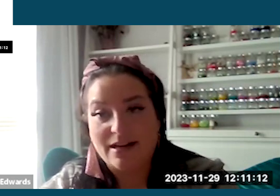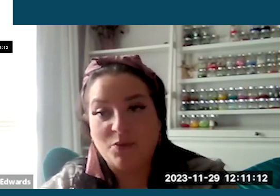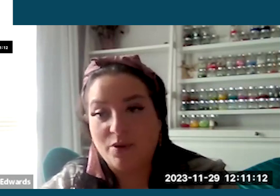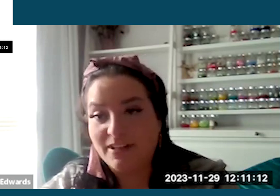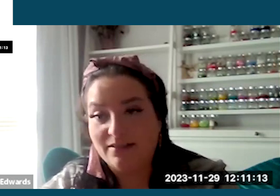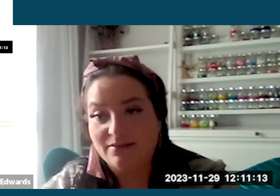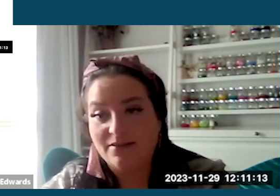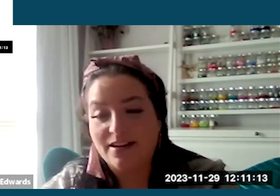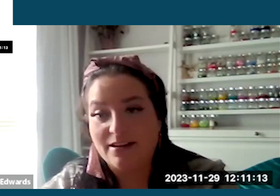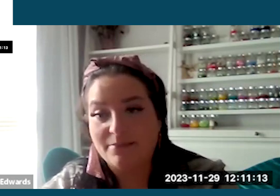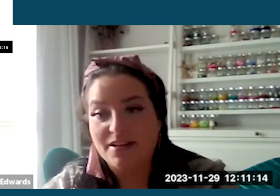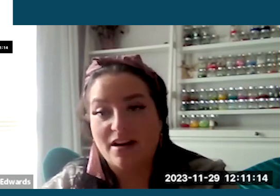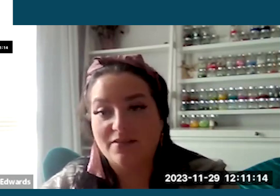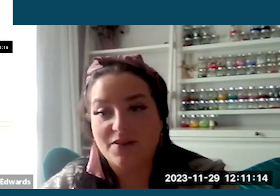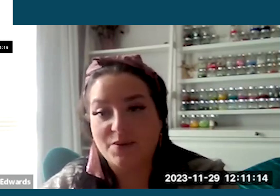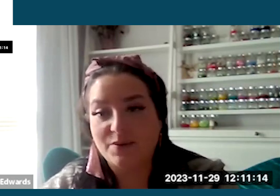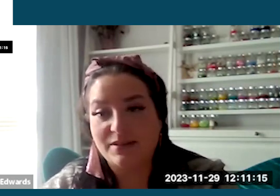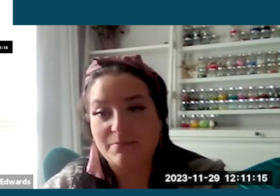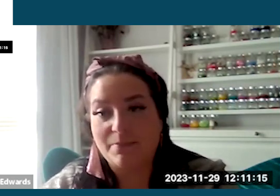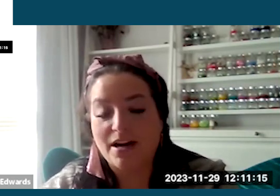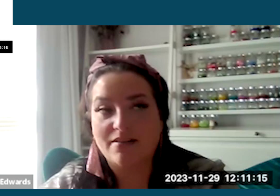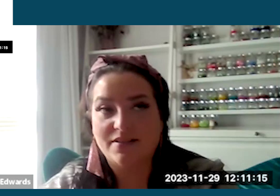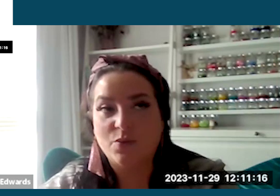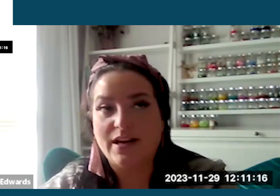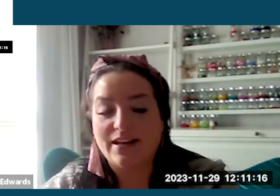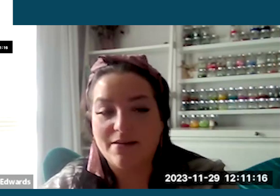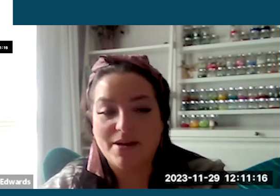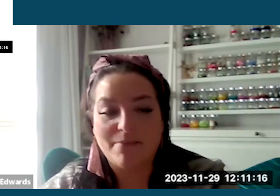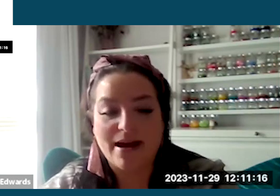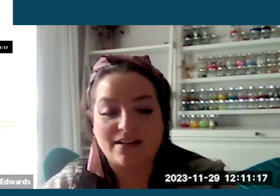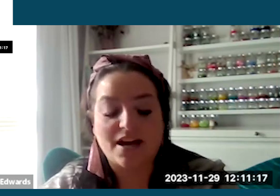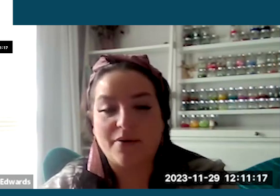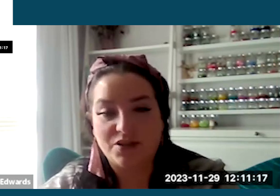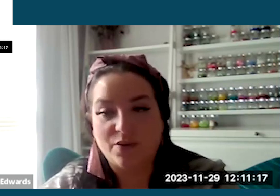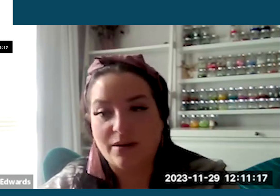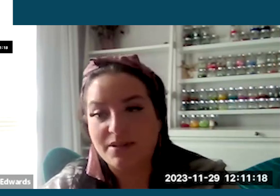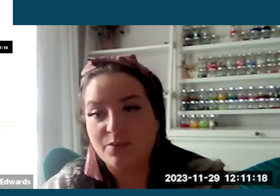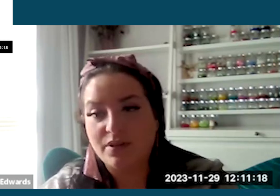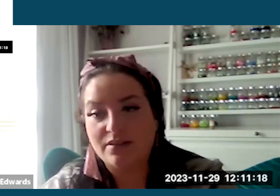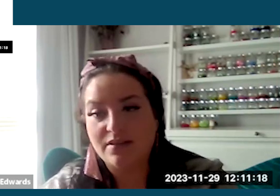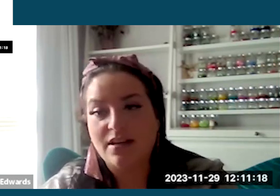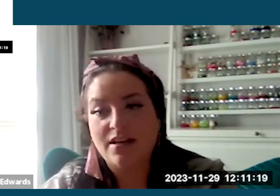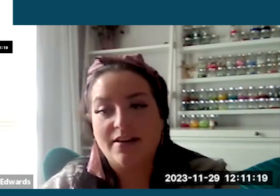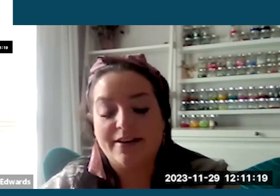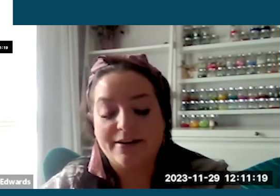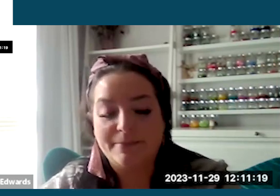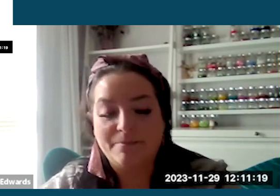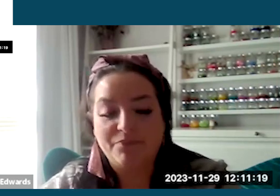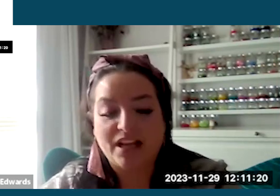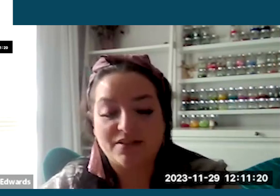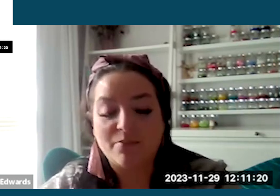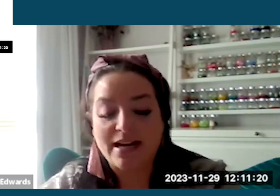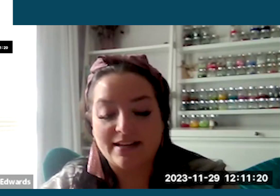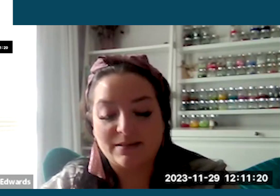Anishinaabe, I'm a woman, and all of those parts of who I am impact how I show up in the world.